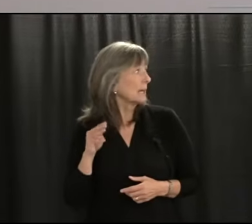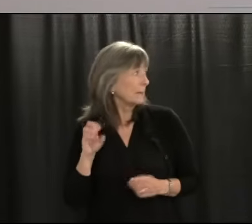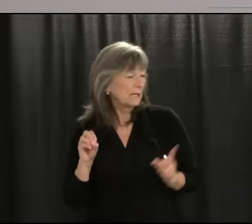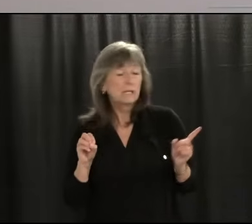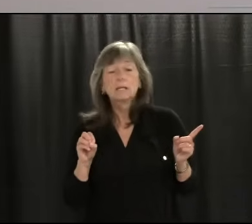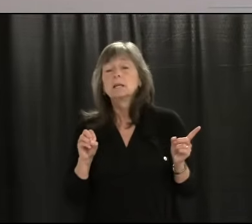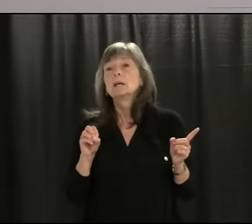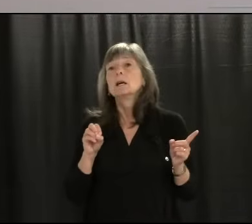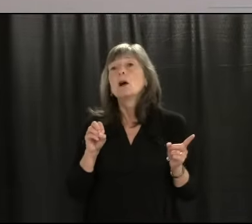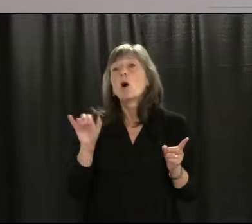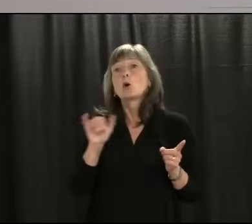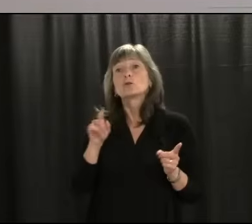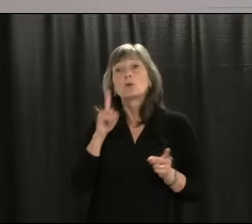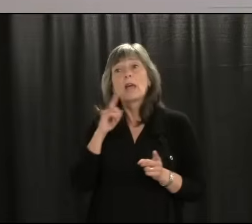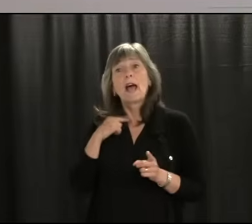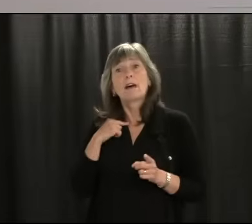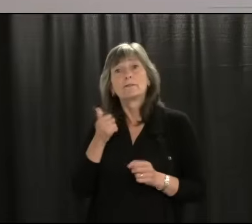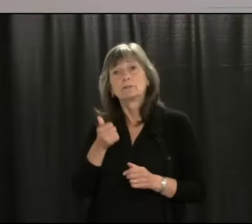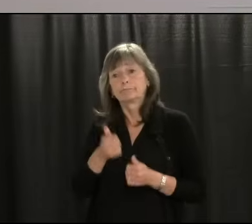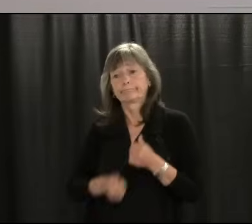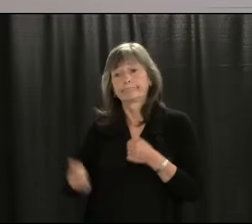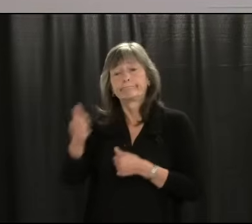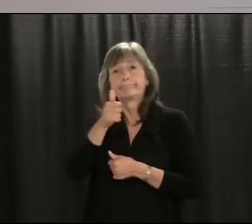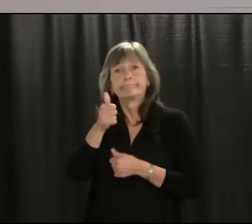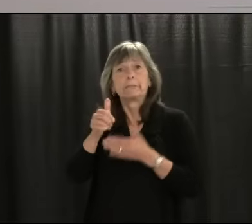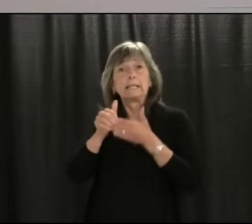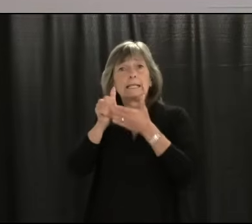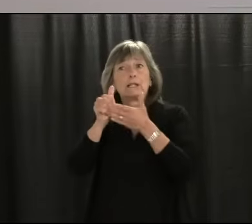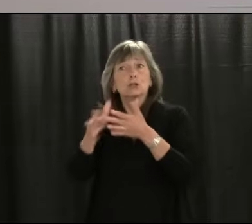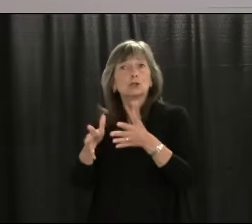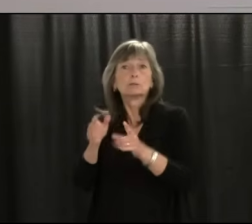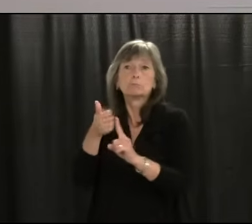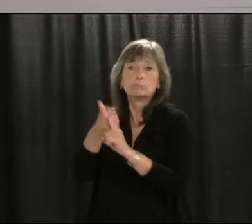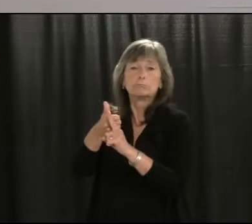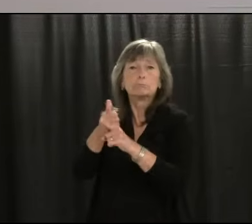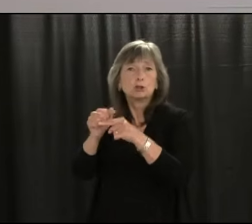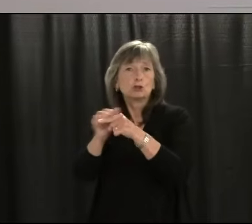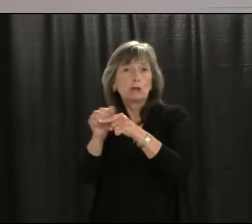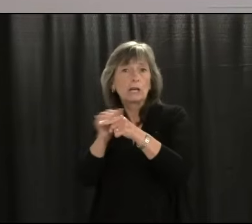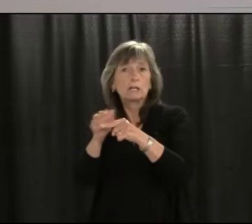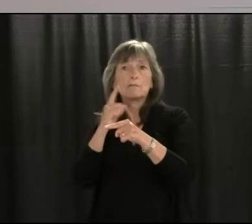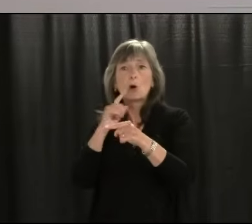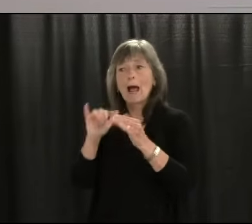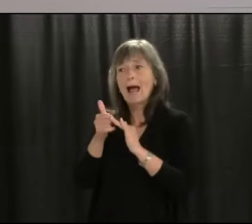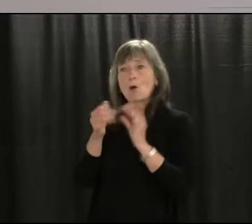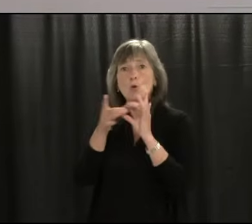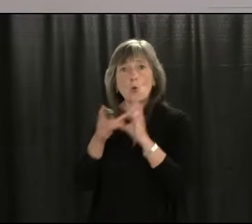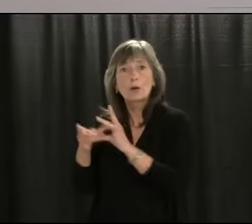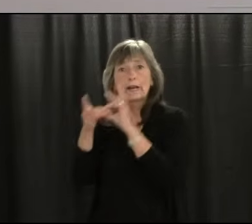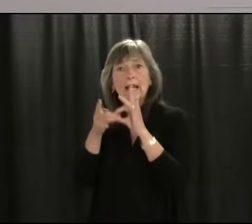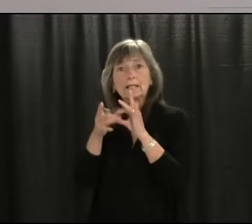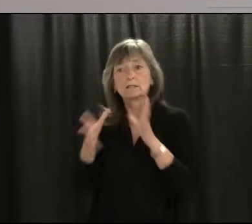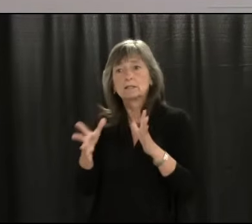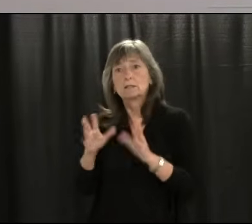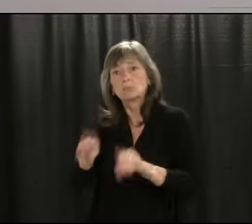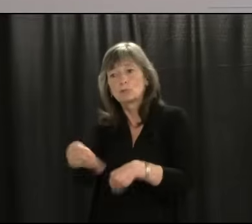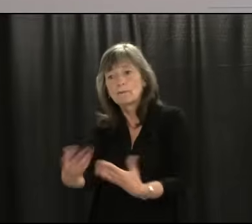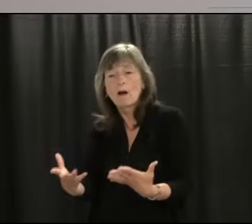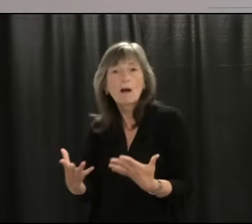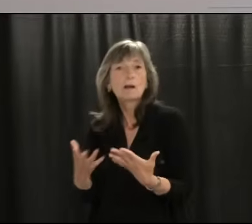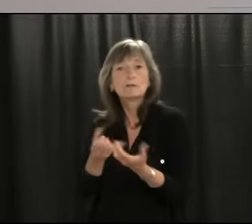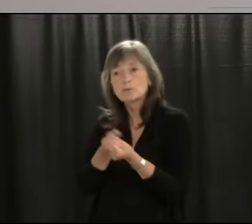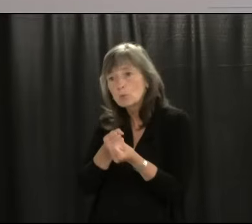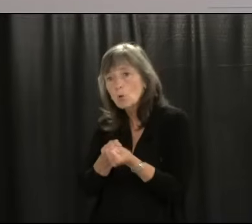commanders, a number of them trained in our department, and they are trained in coordination and distribution of assets in